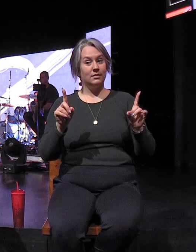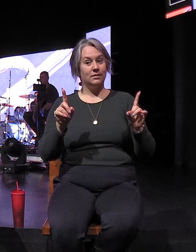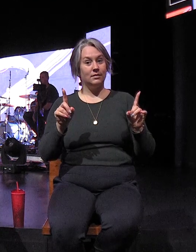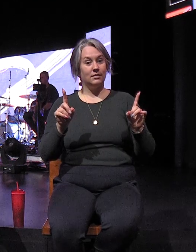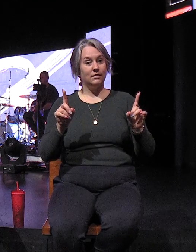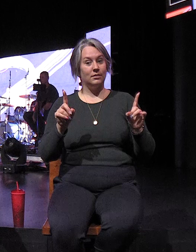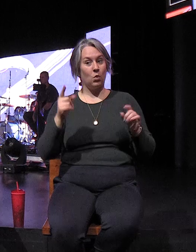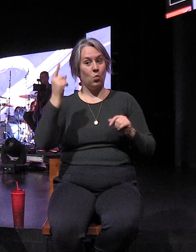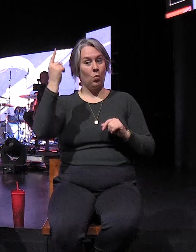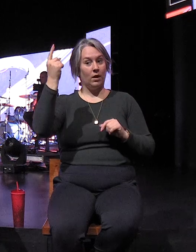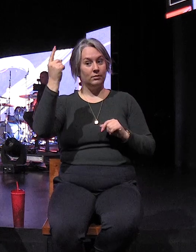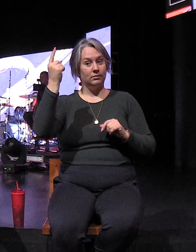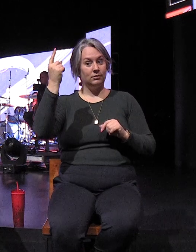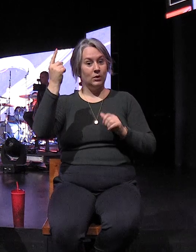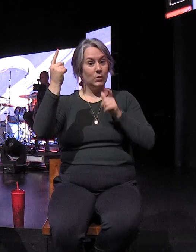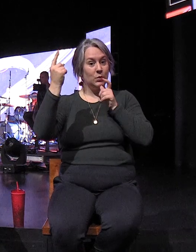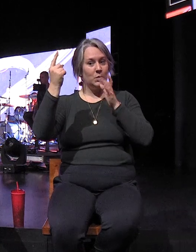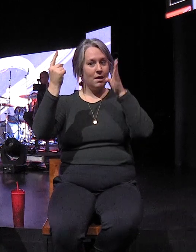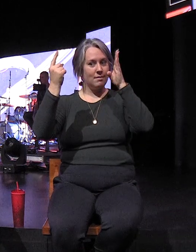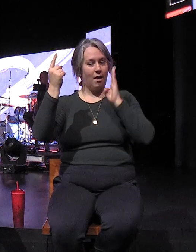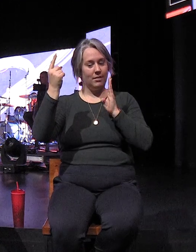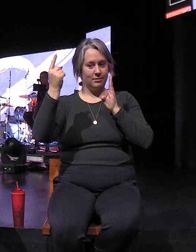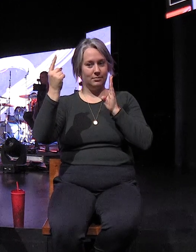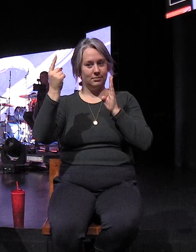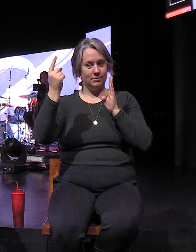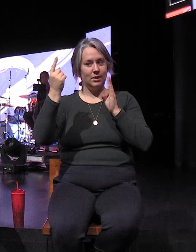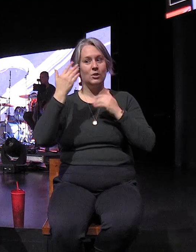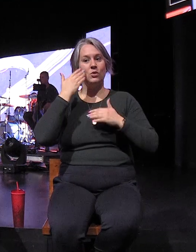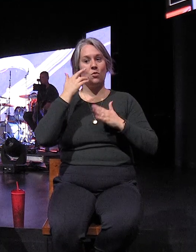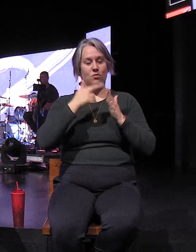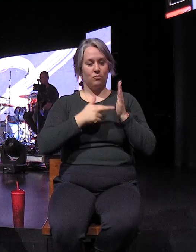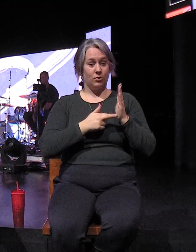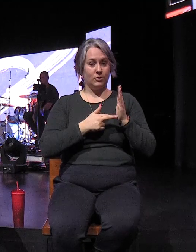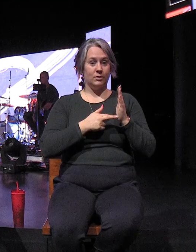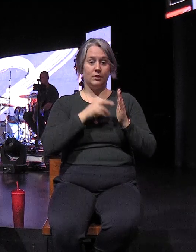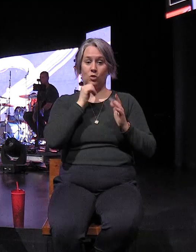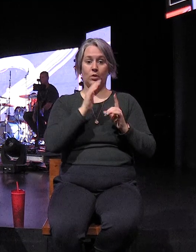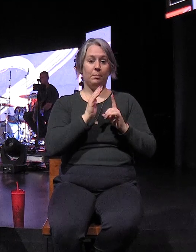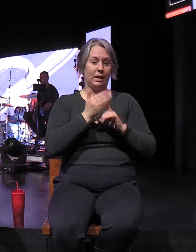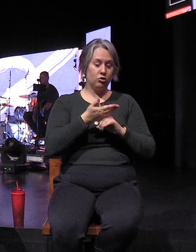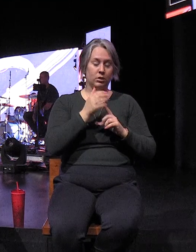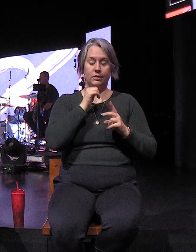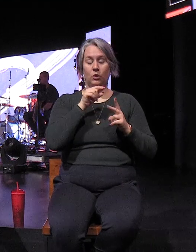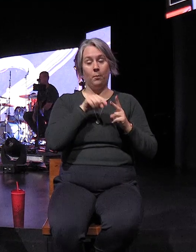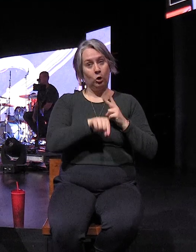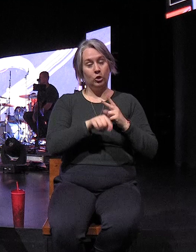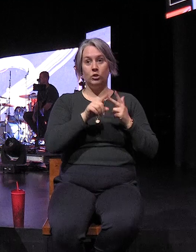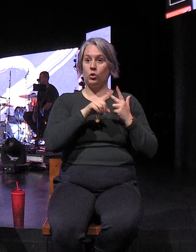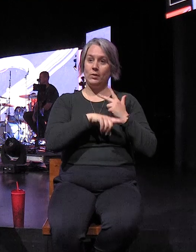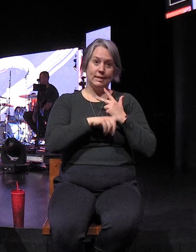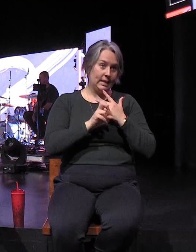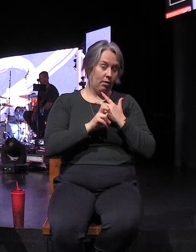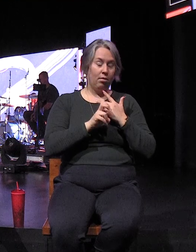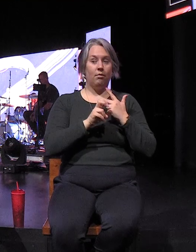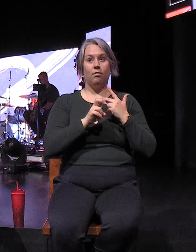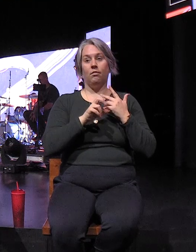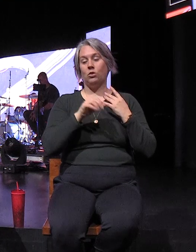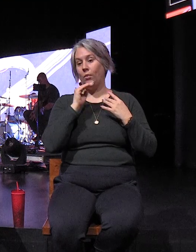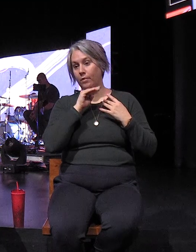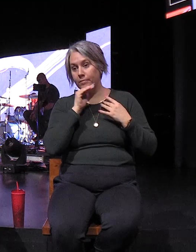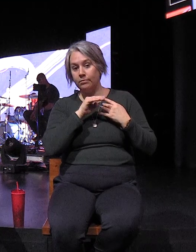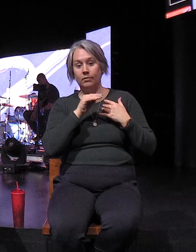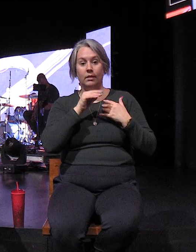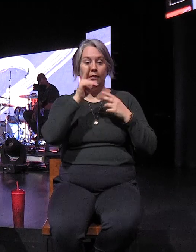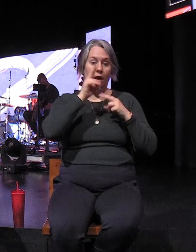No one is good, but one that is God. You know the commandments. Do not commit adultery. Do not murder. Do not steal. Do not bear false witness. Honor